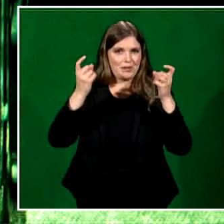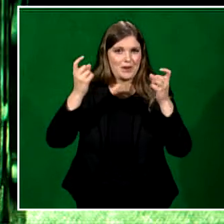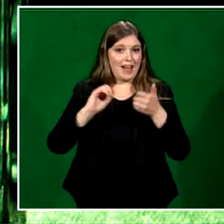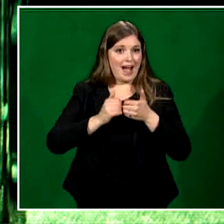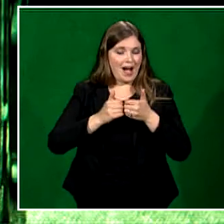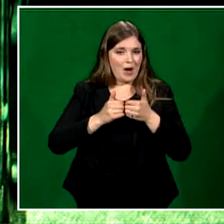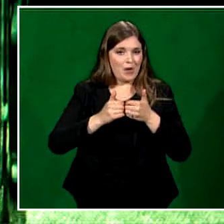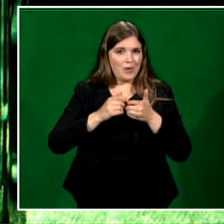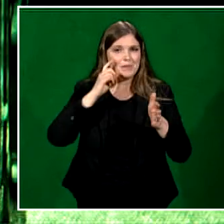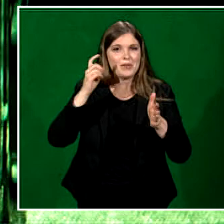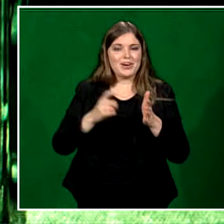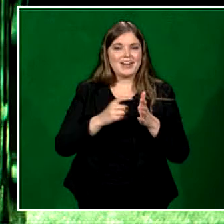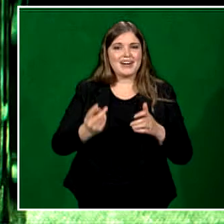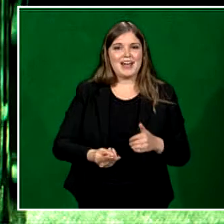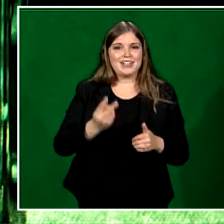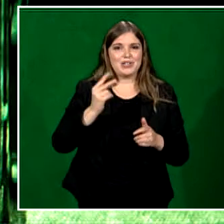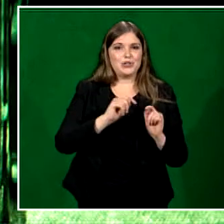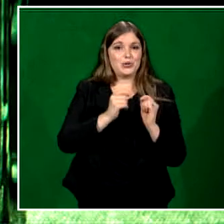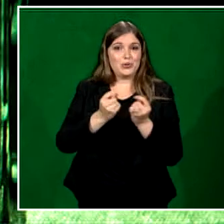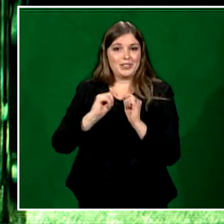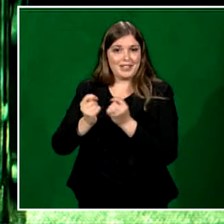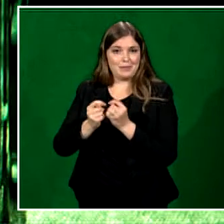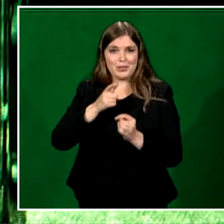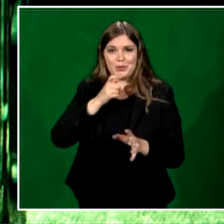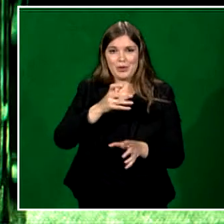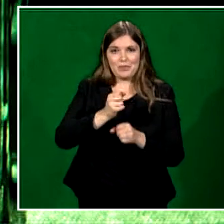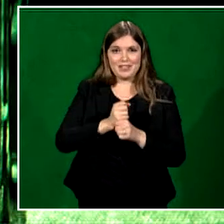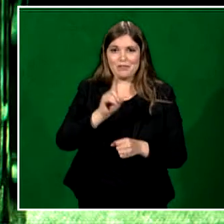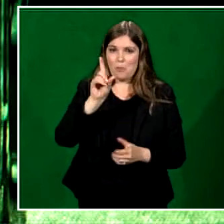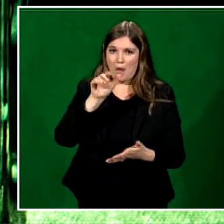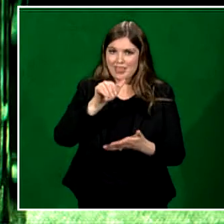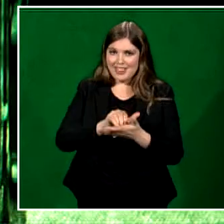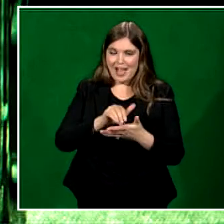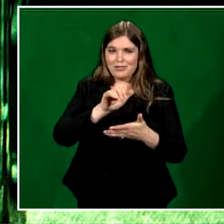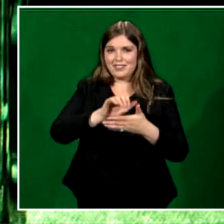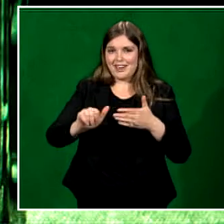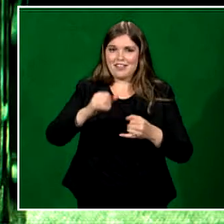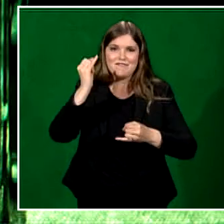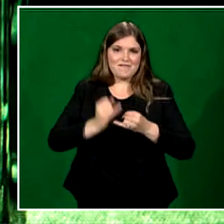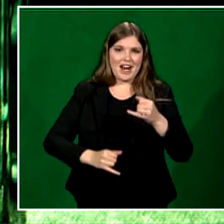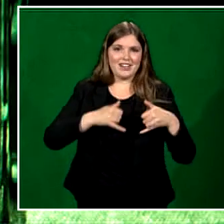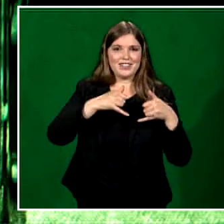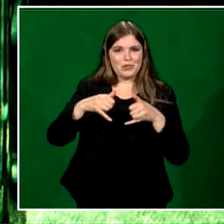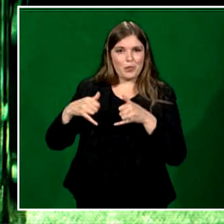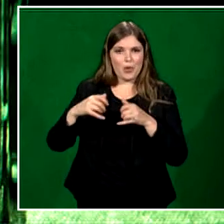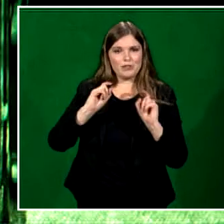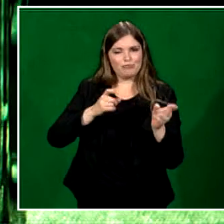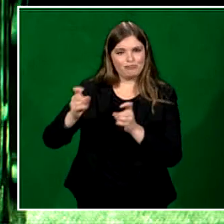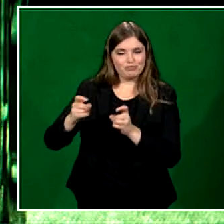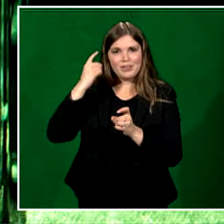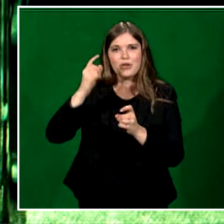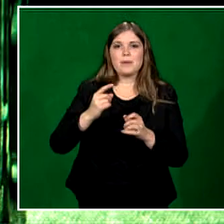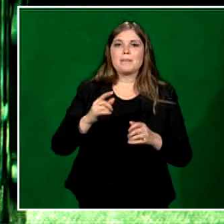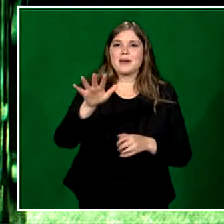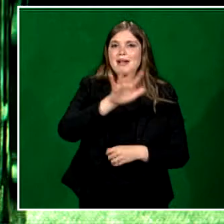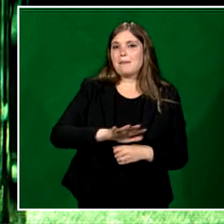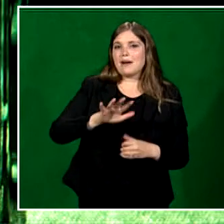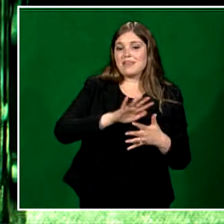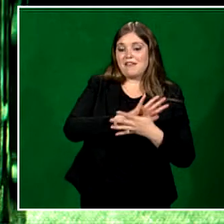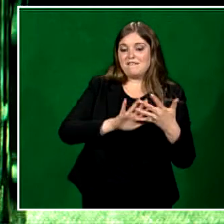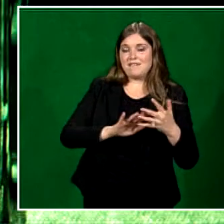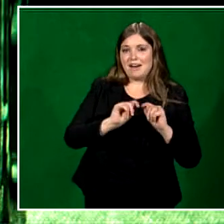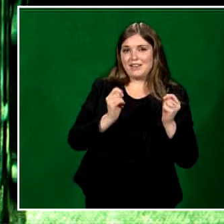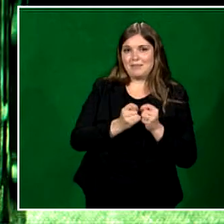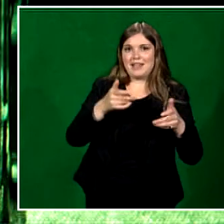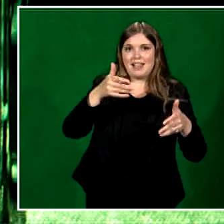by recognizing 2 teams who are receiving $1,000 finalist awards for being among the 5 teams left